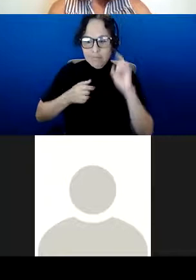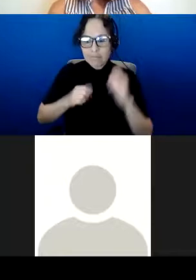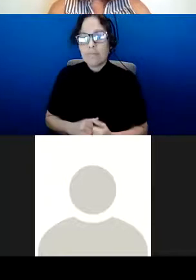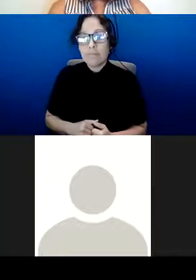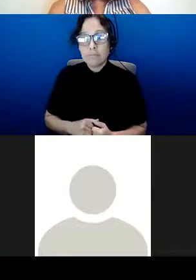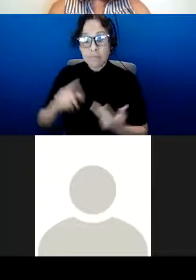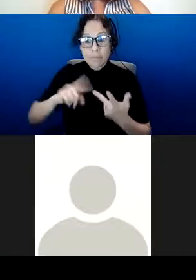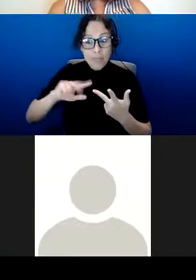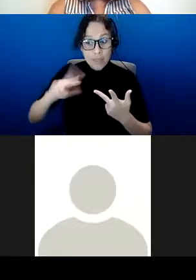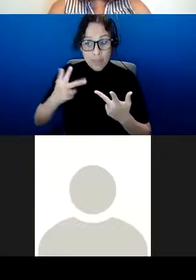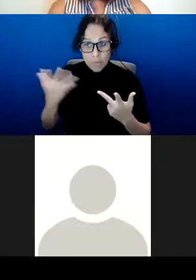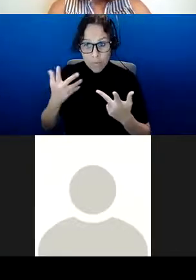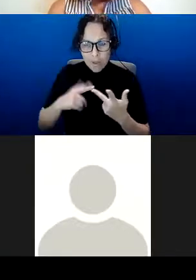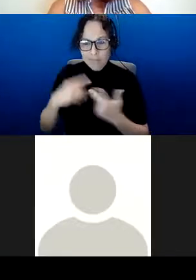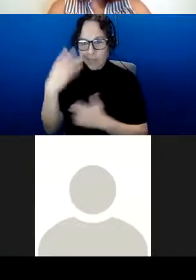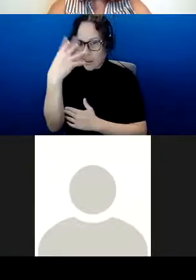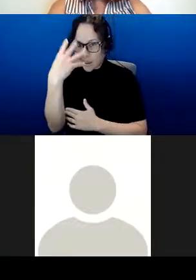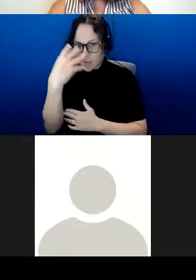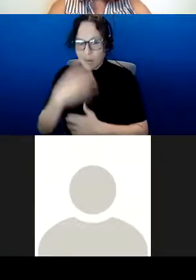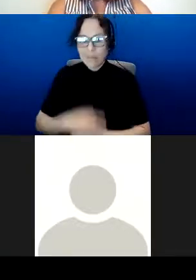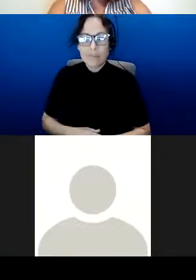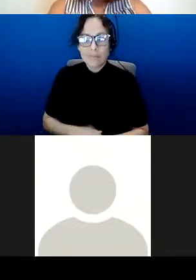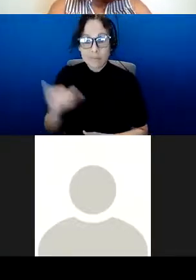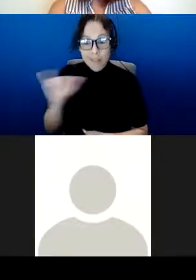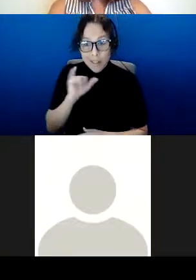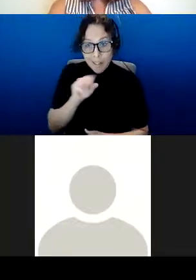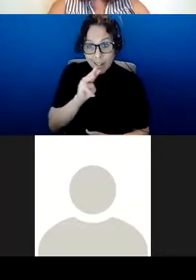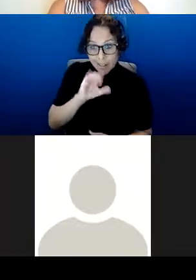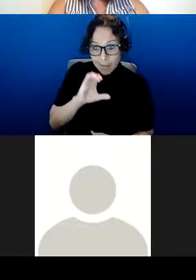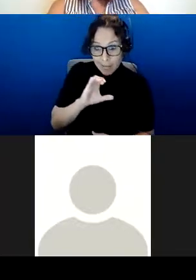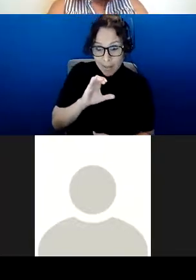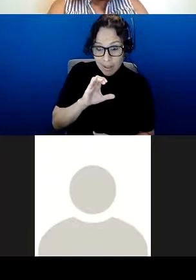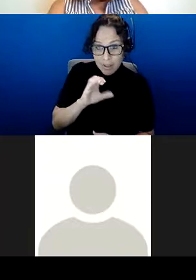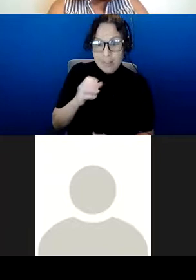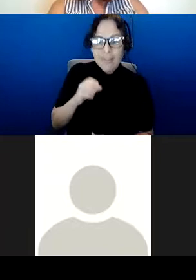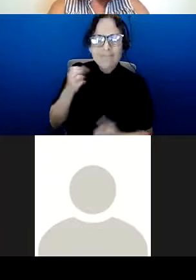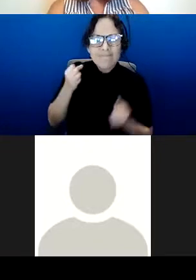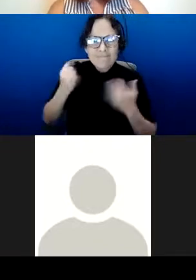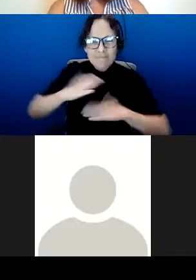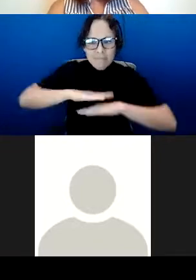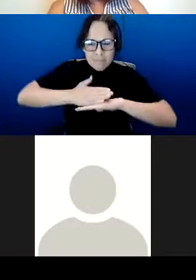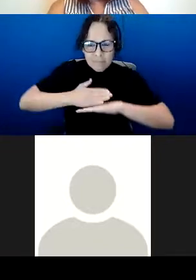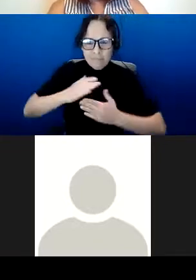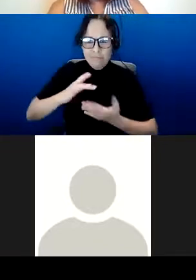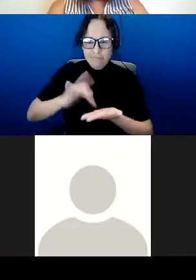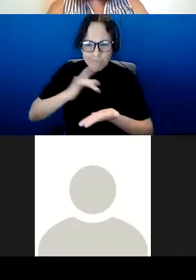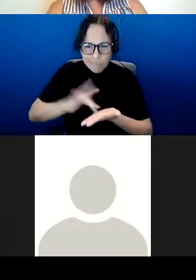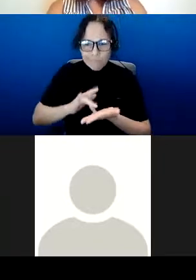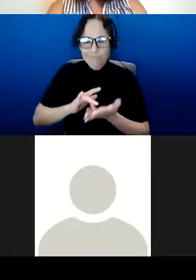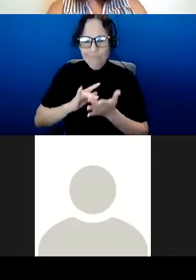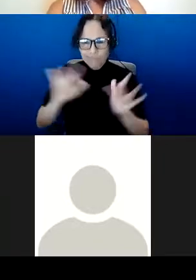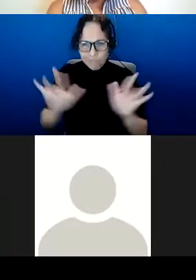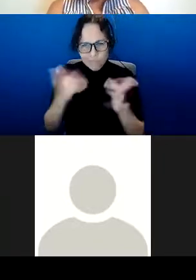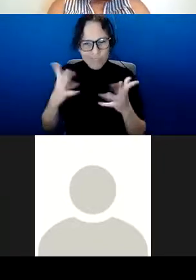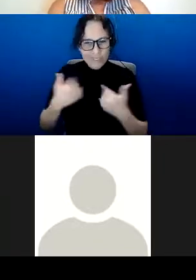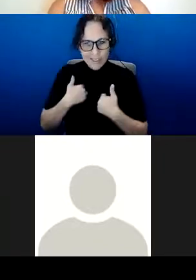Third is a camera. Like microphones, many devices already have an integrated camera.